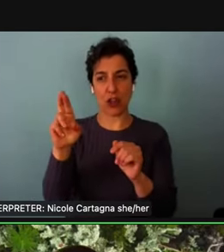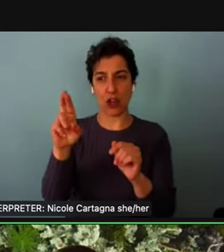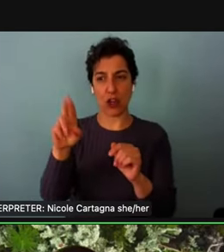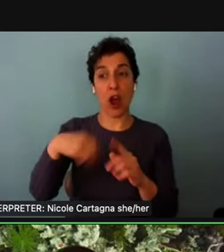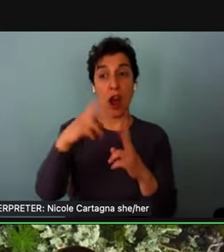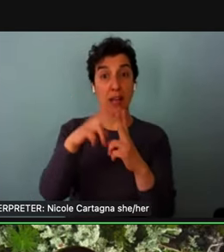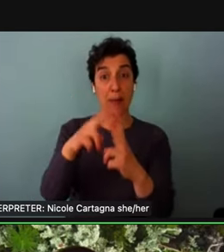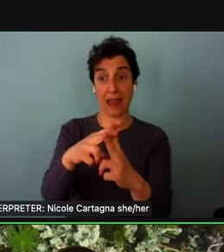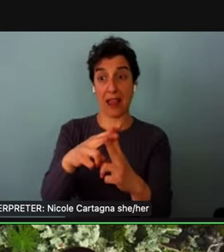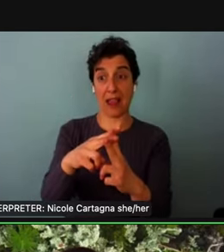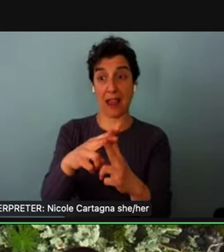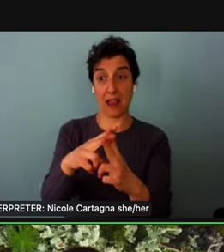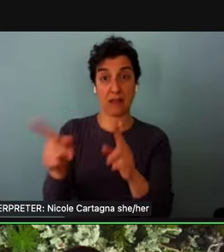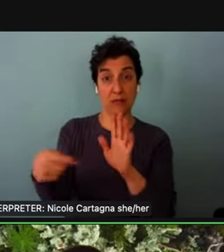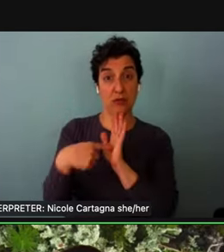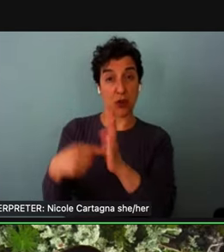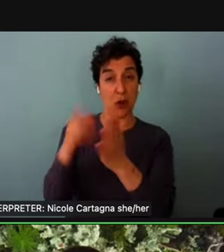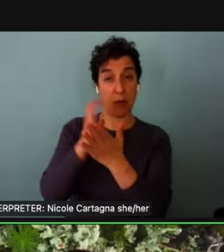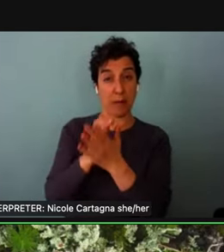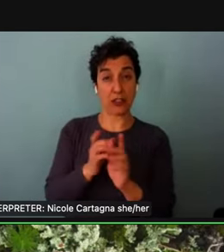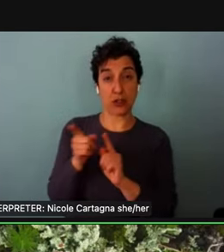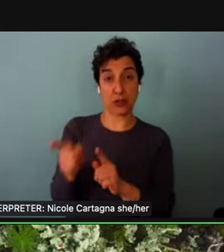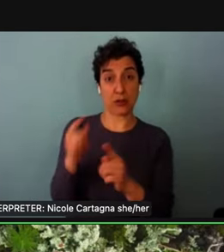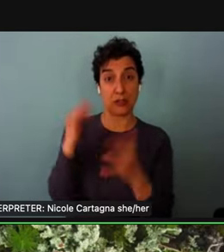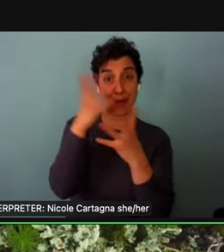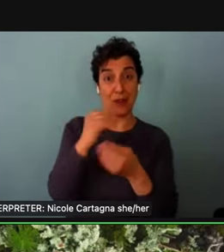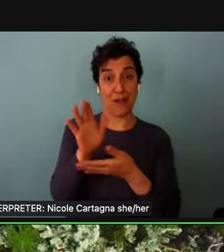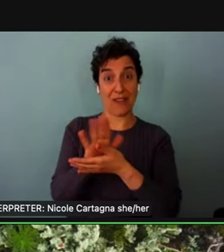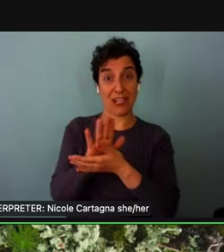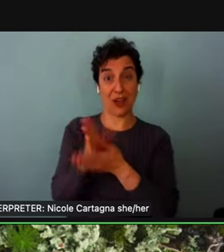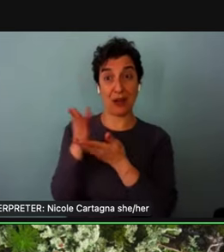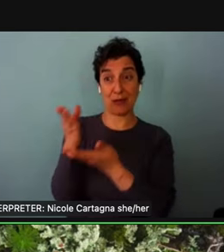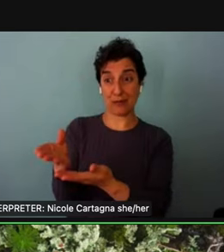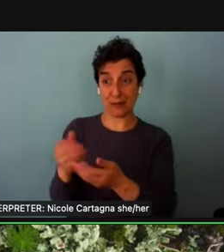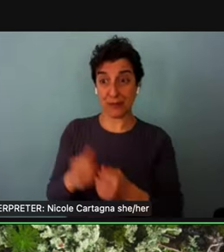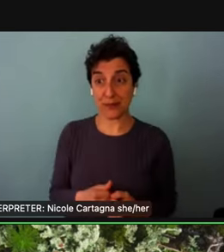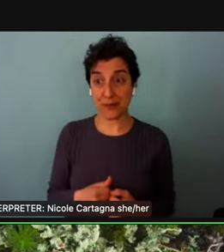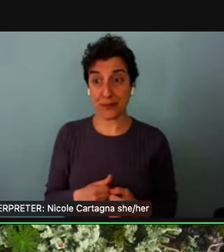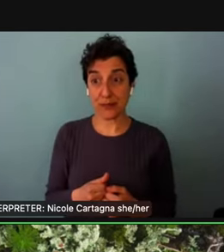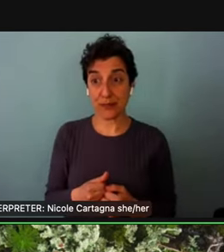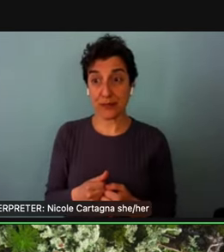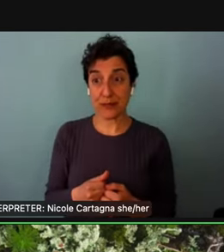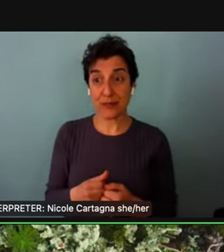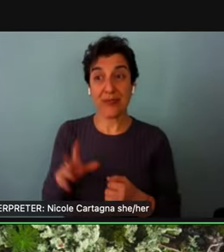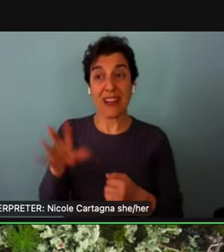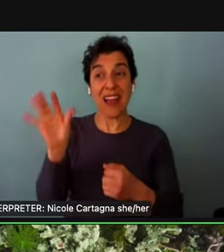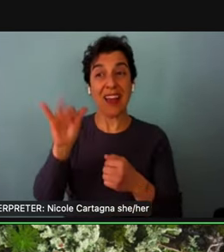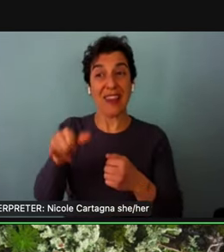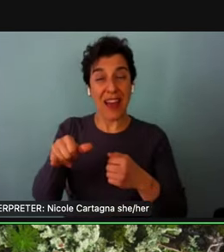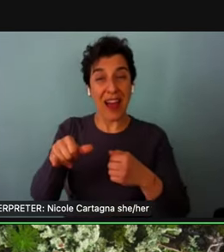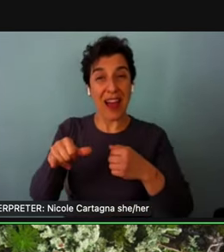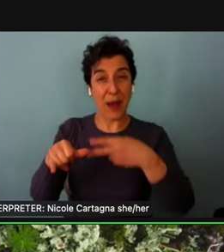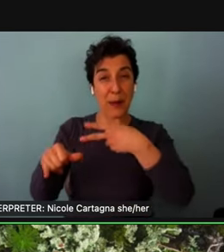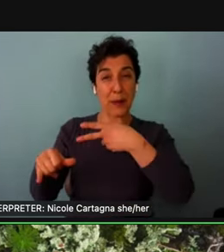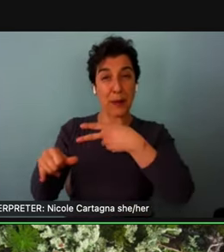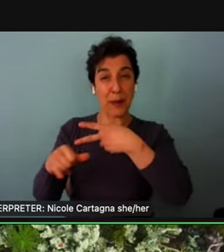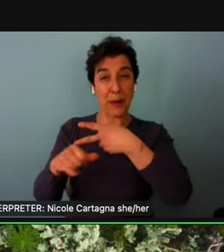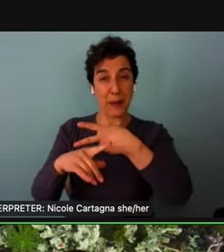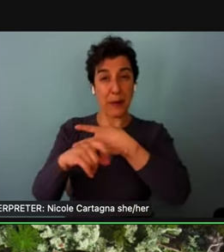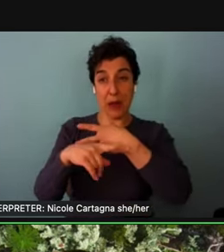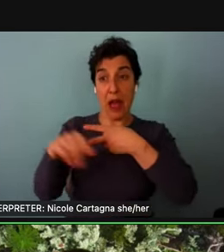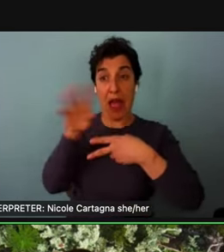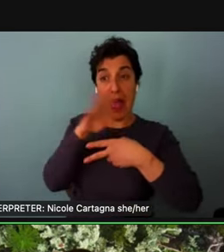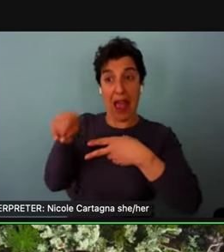shown by this beautiful video on the right, where whisker stimulation leads to neural activity and corresponding